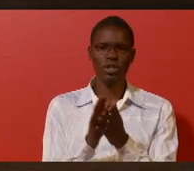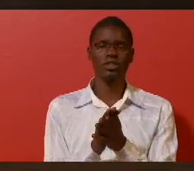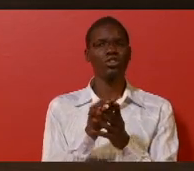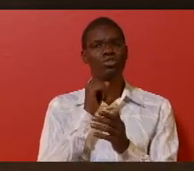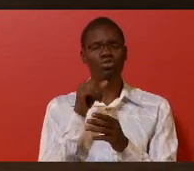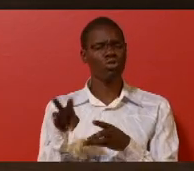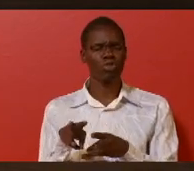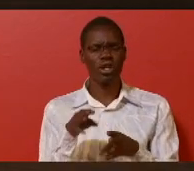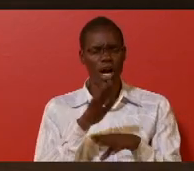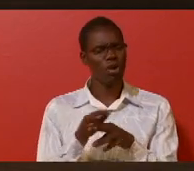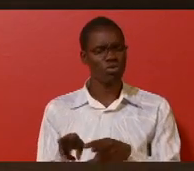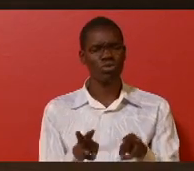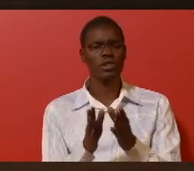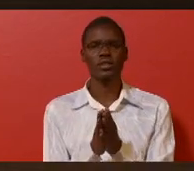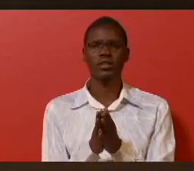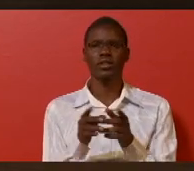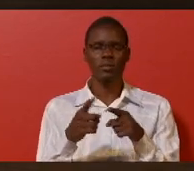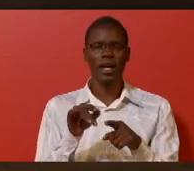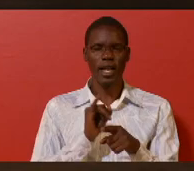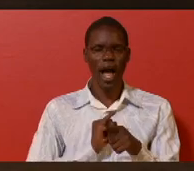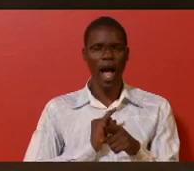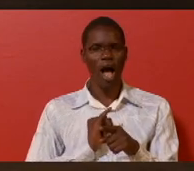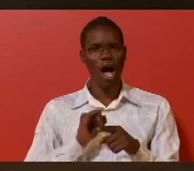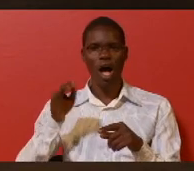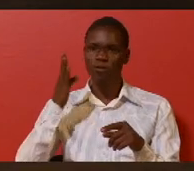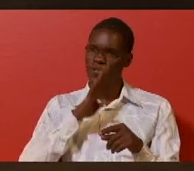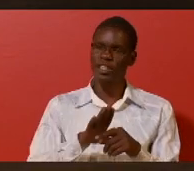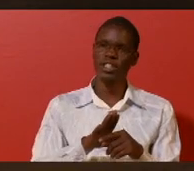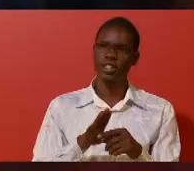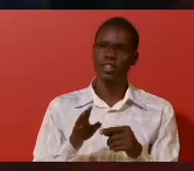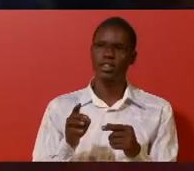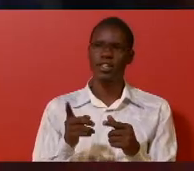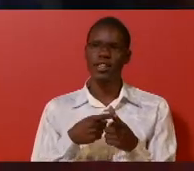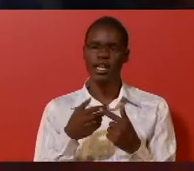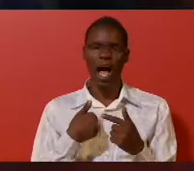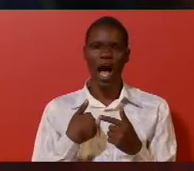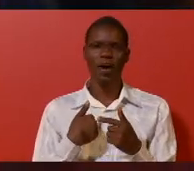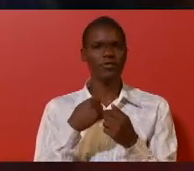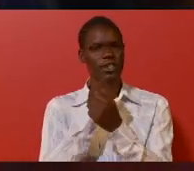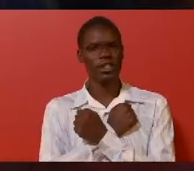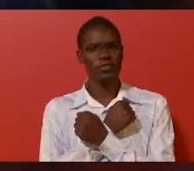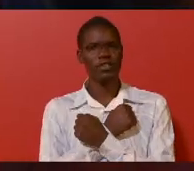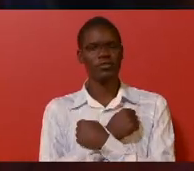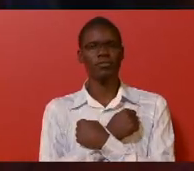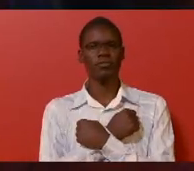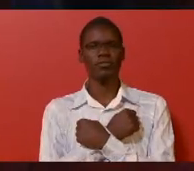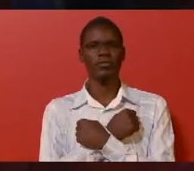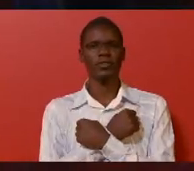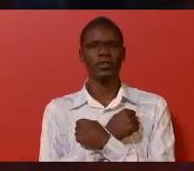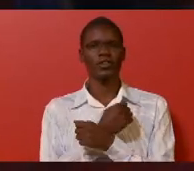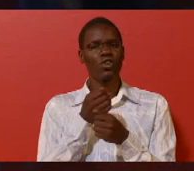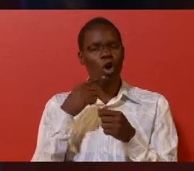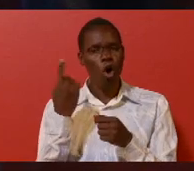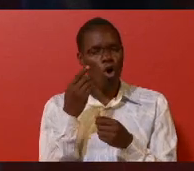good way to show affection. Well, I'll finish. I'll finish. By the time I'm done, they'll get the affection. Do not refuse one another, except